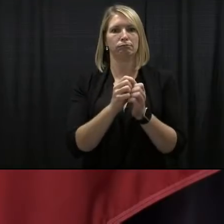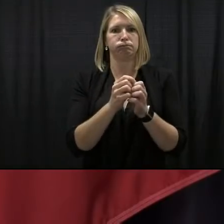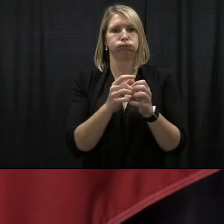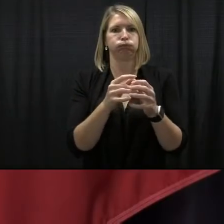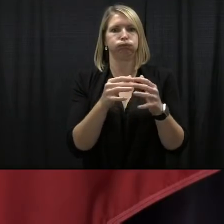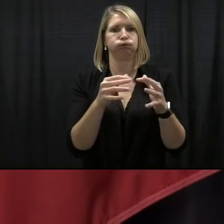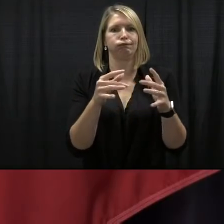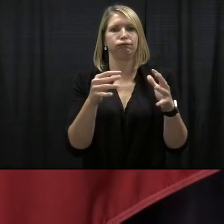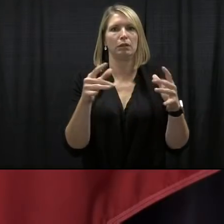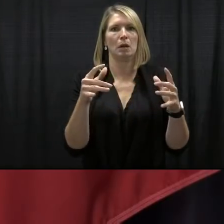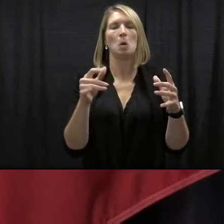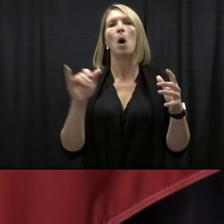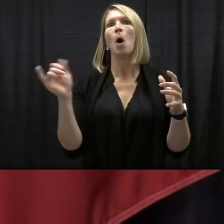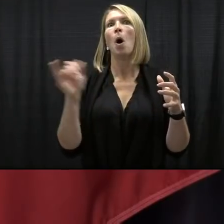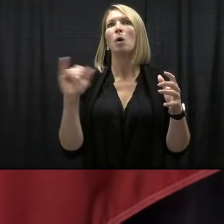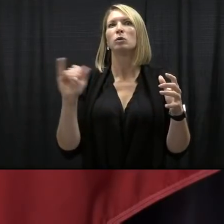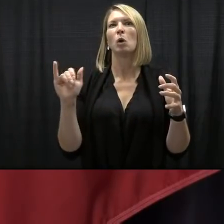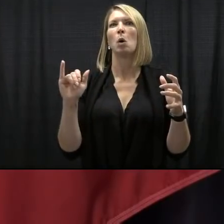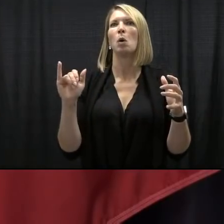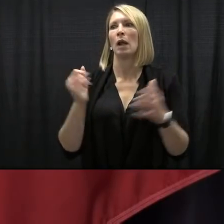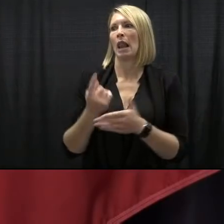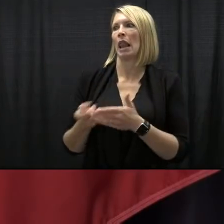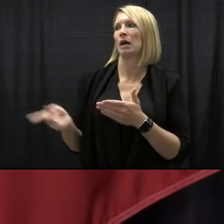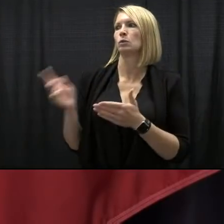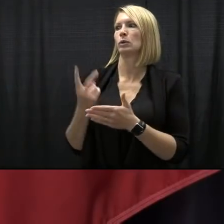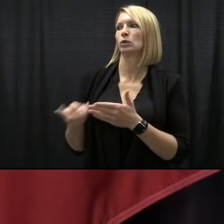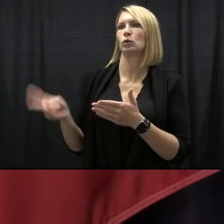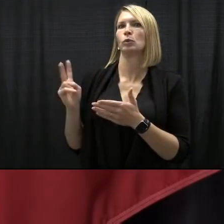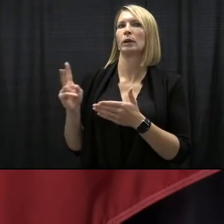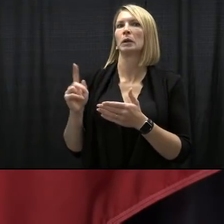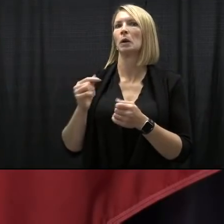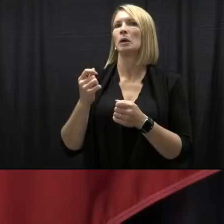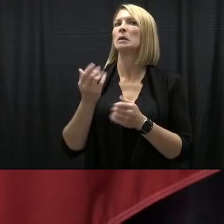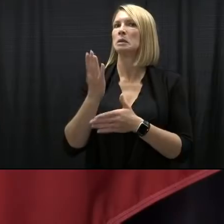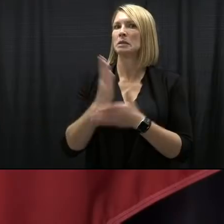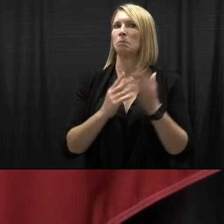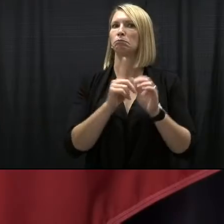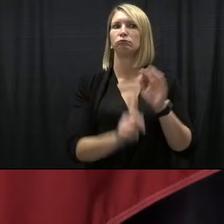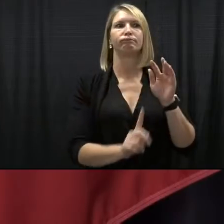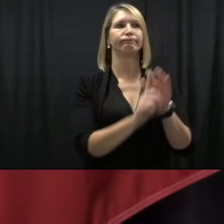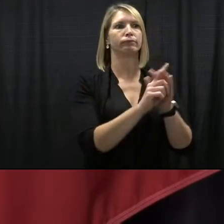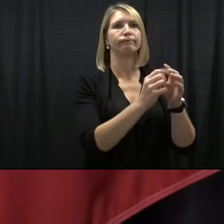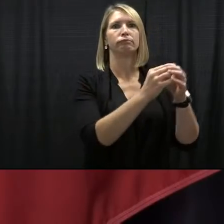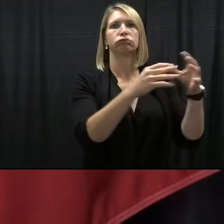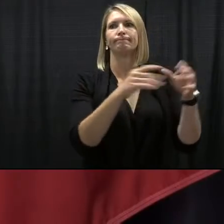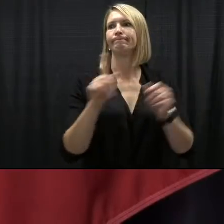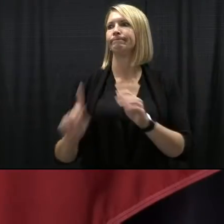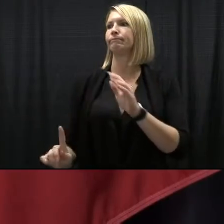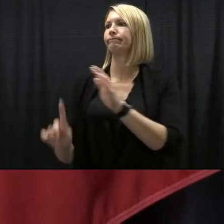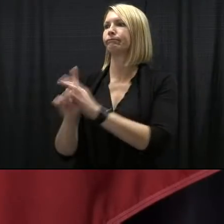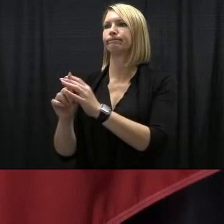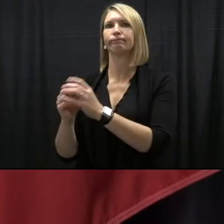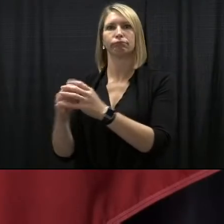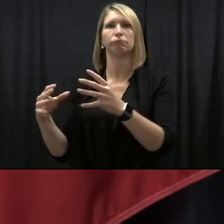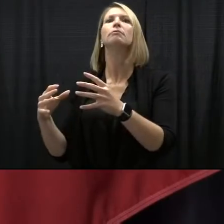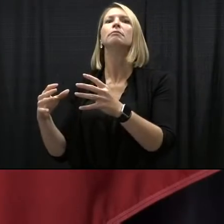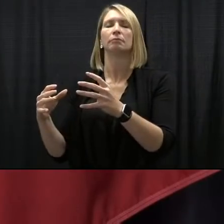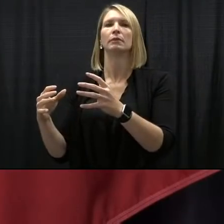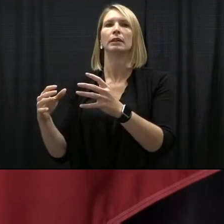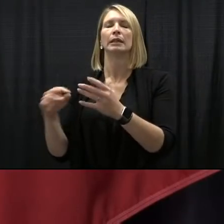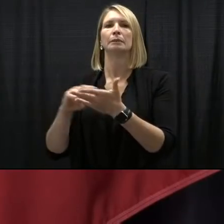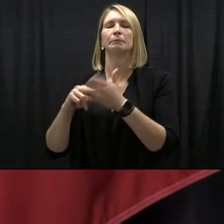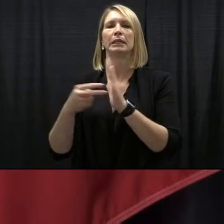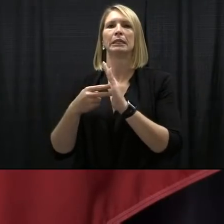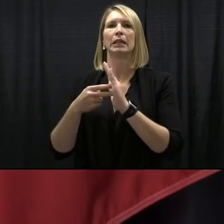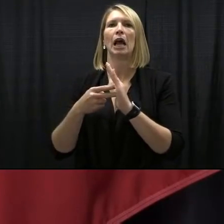in recent weeks, is putting significant demand on our frontline public health resources for contact tracing. When public health